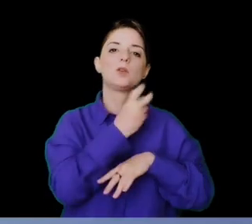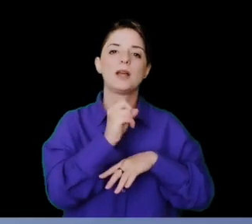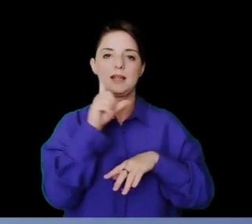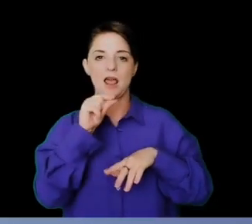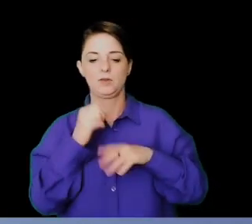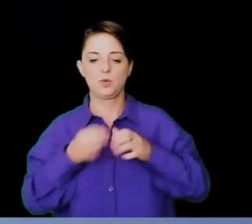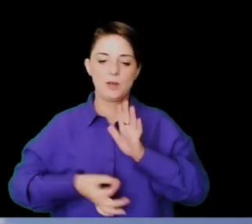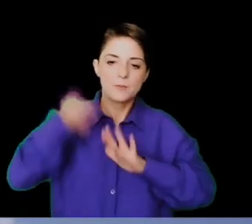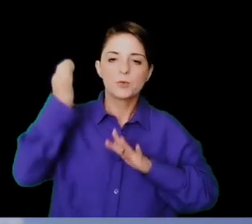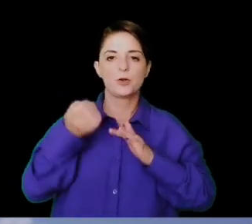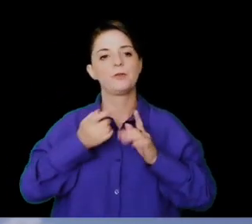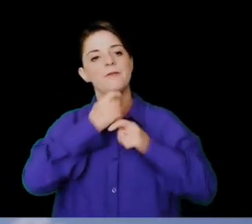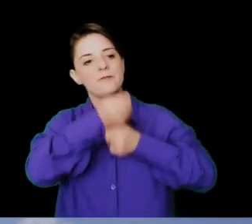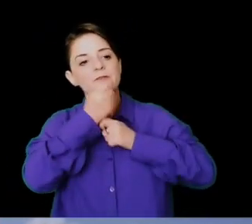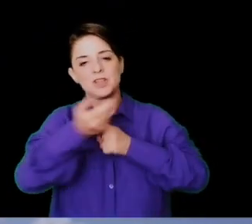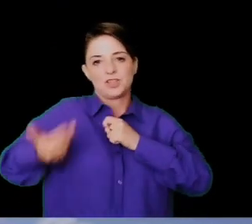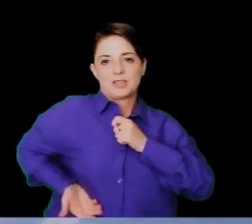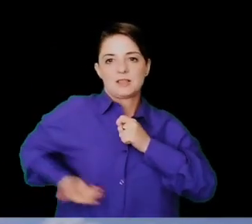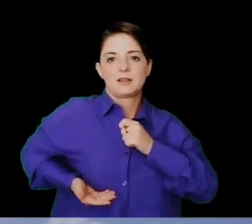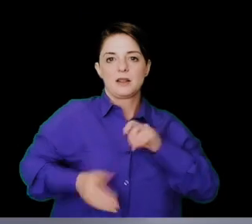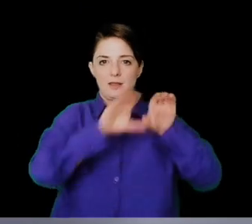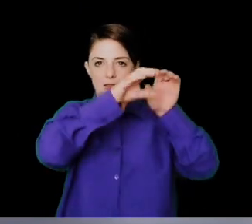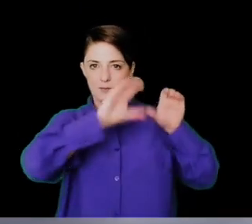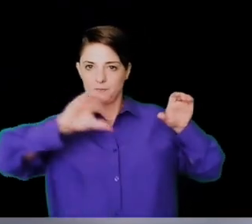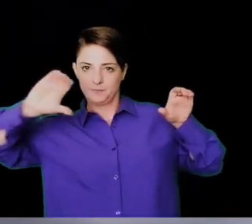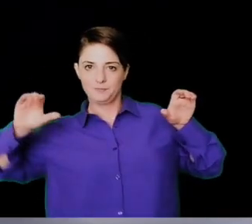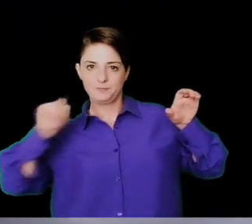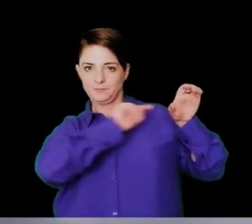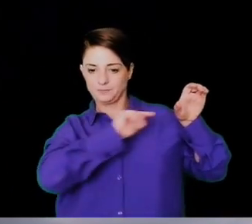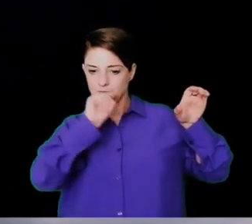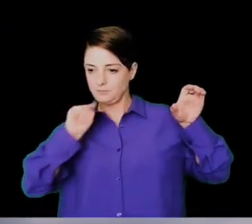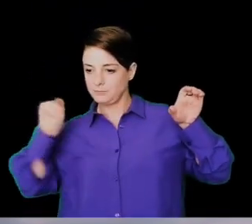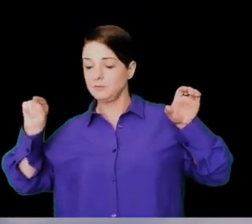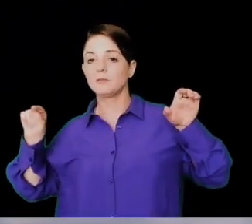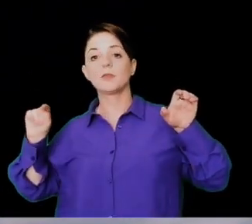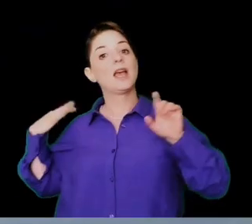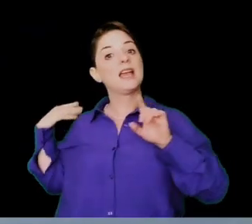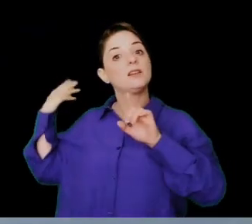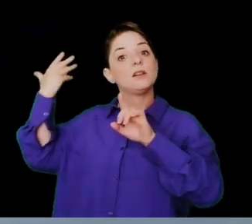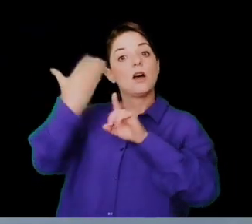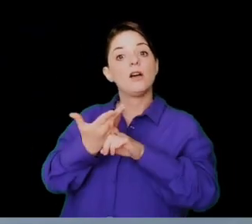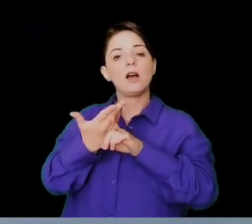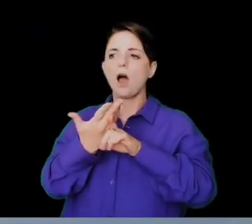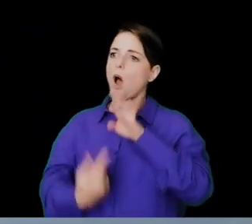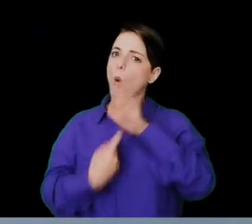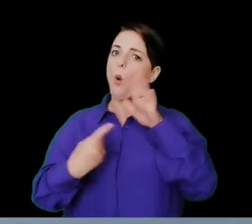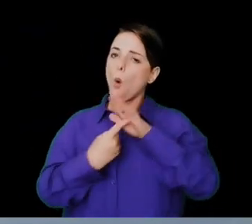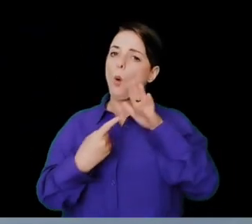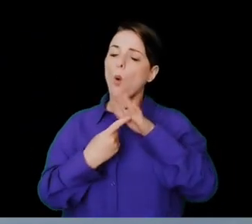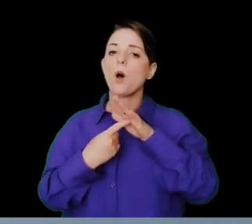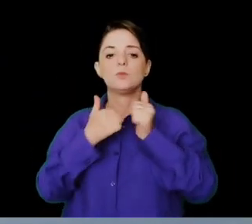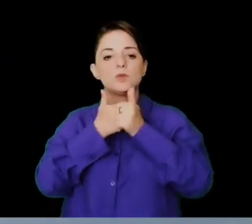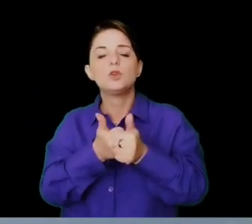in 2011 to improve the long-term management of fisheries along the south coast. Historically, the oyster fishery in the Solent